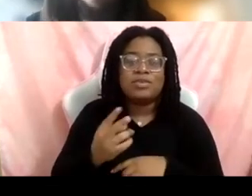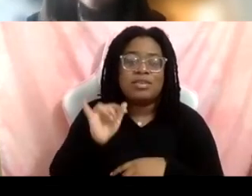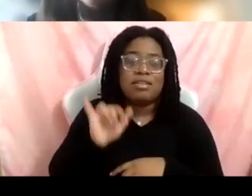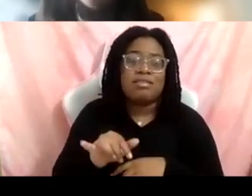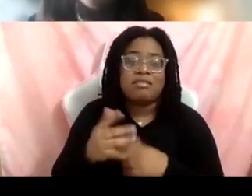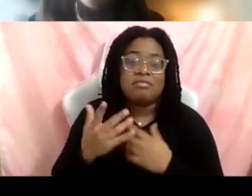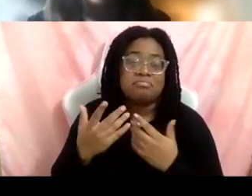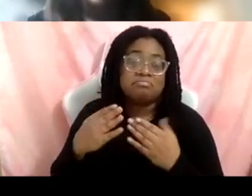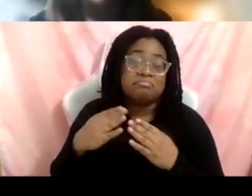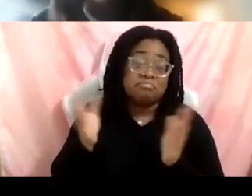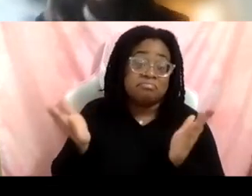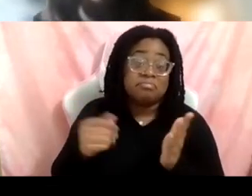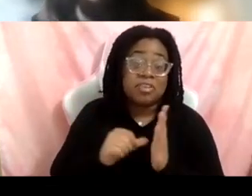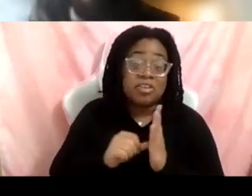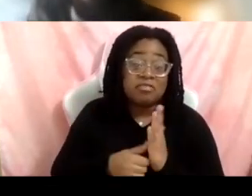the obvious, but